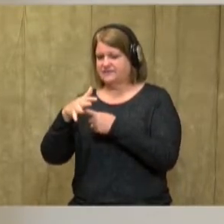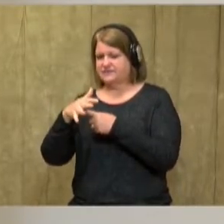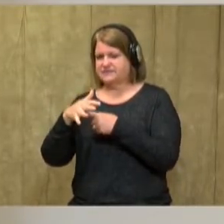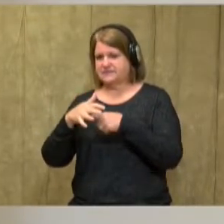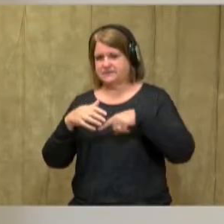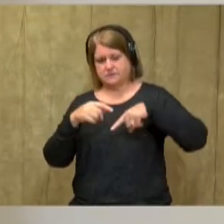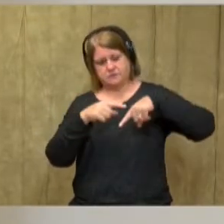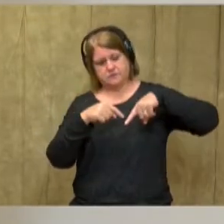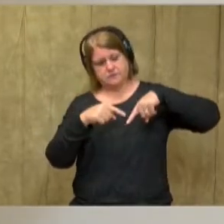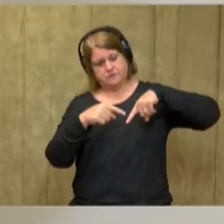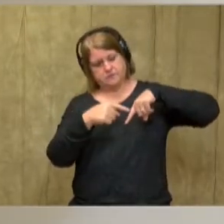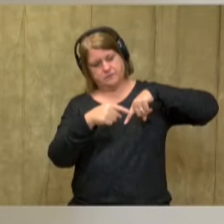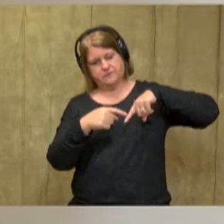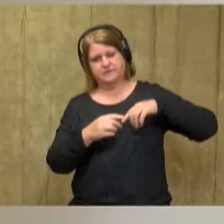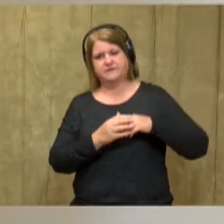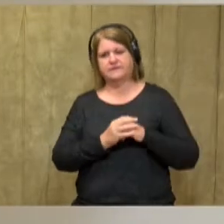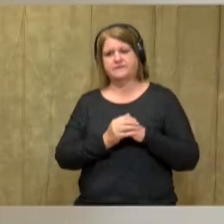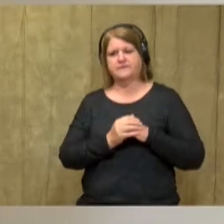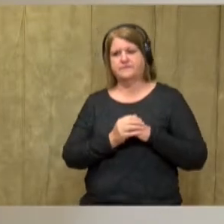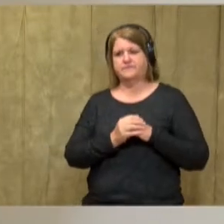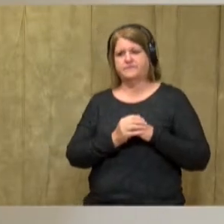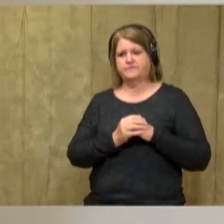All right.